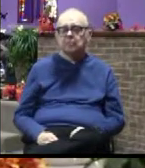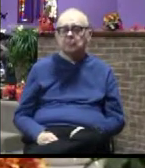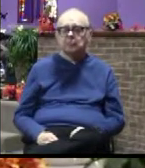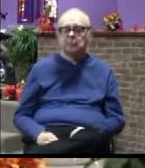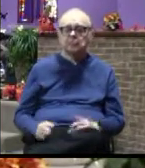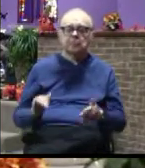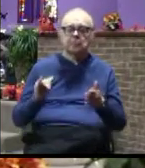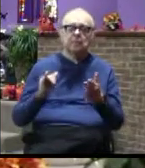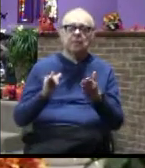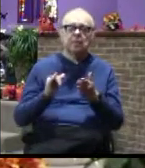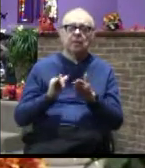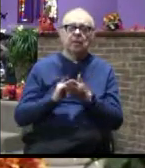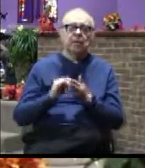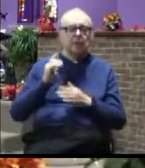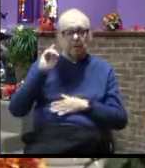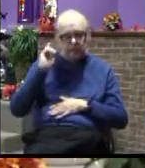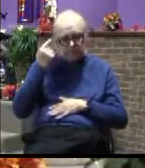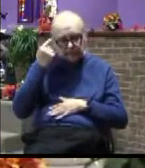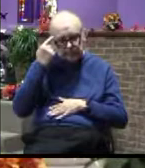the government